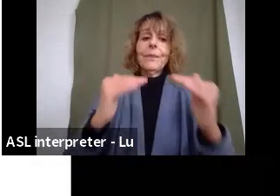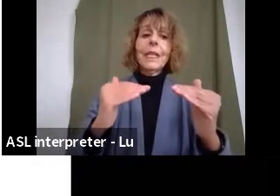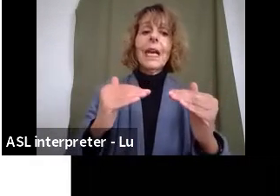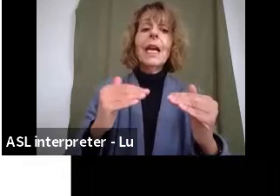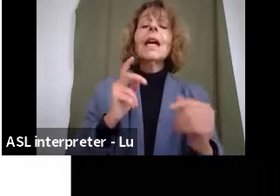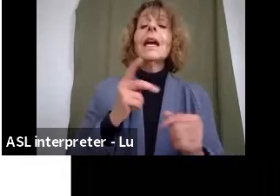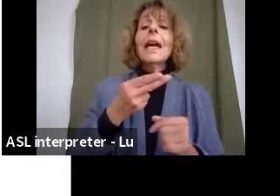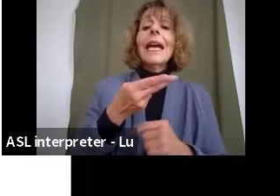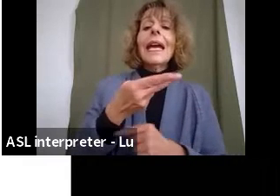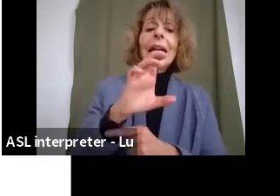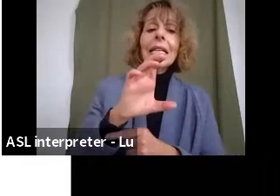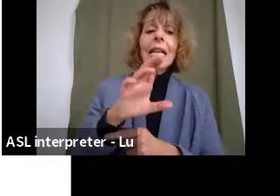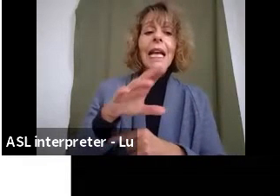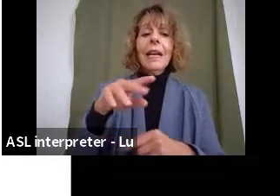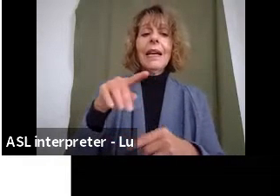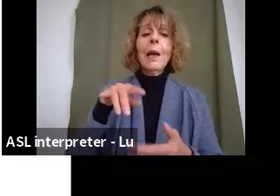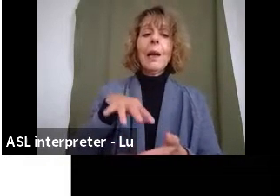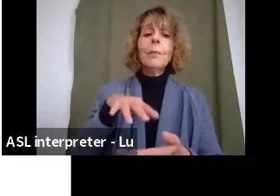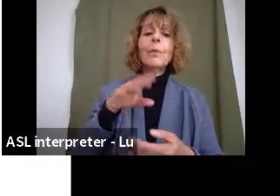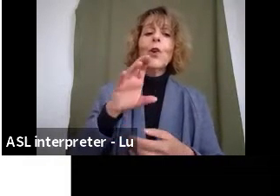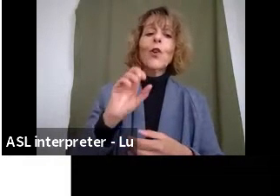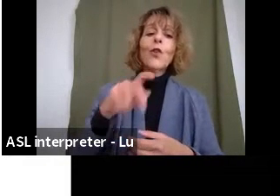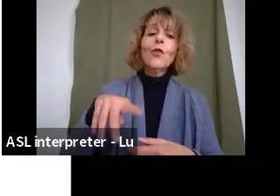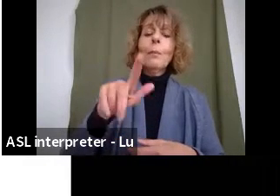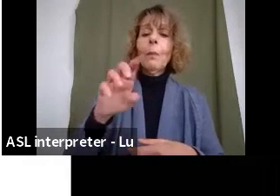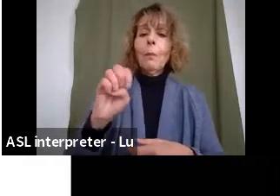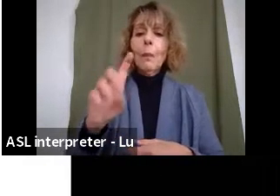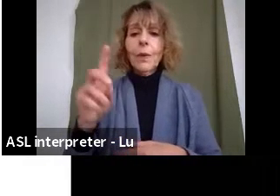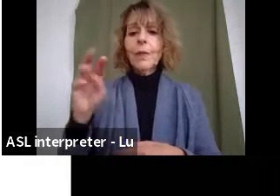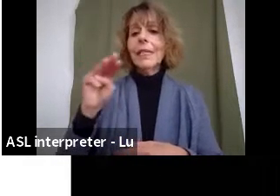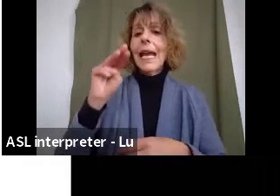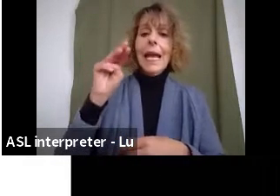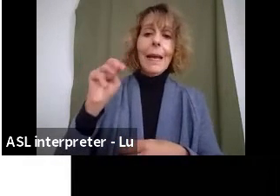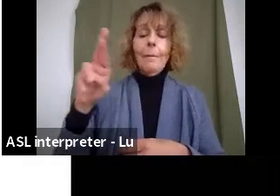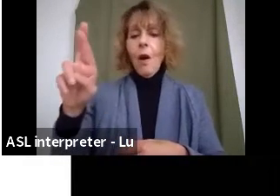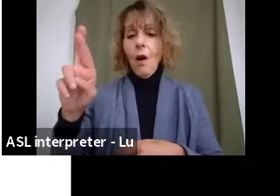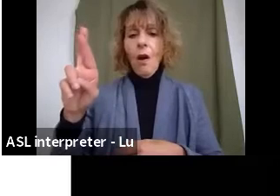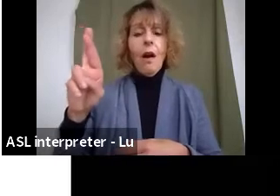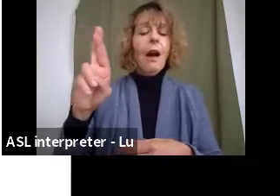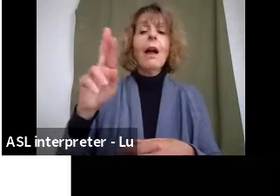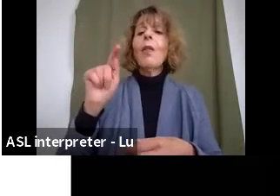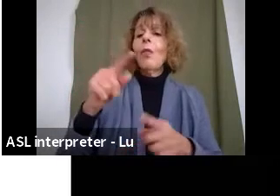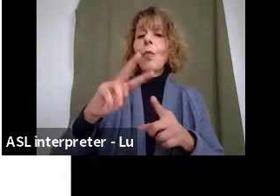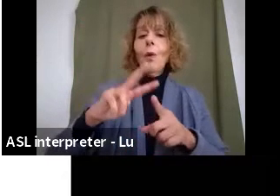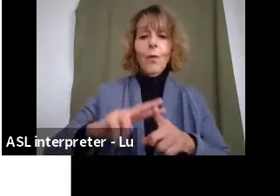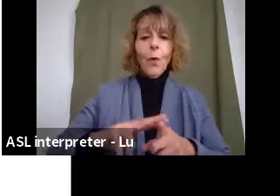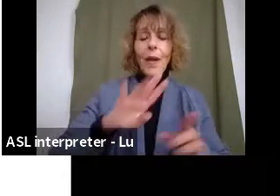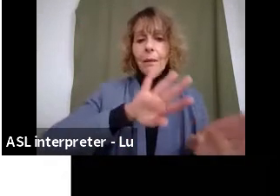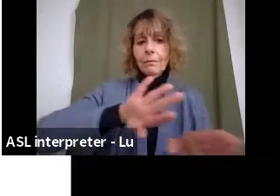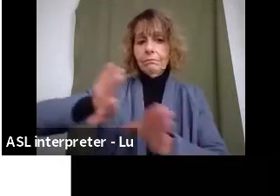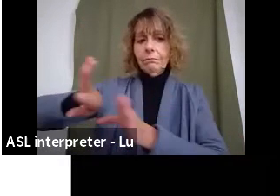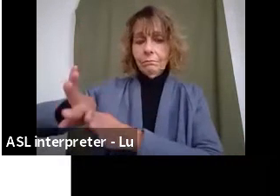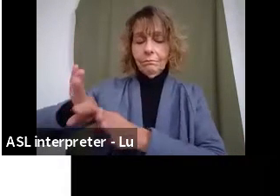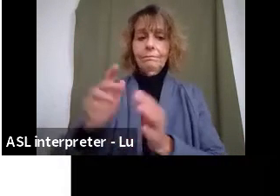mentally retarded. Those are terms that we do not use. And then there's different opinions about this subject. There's